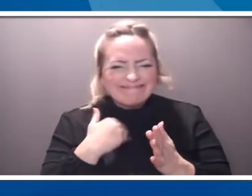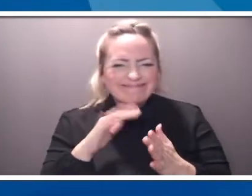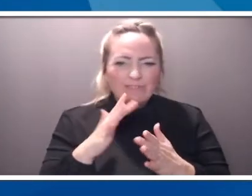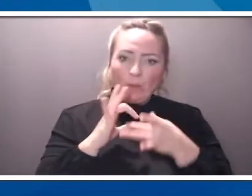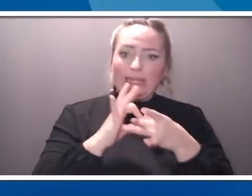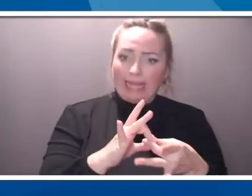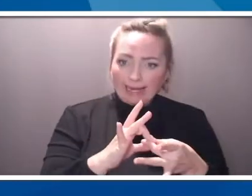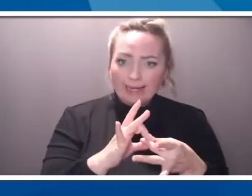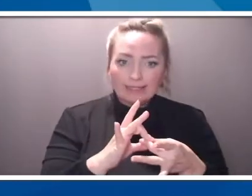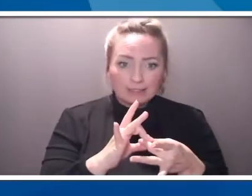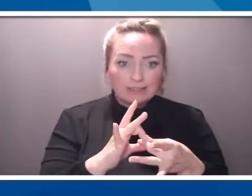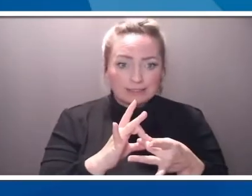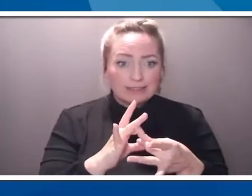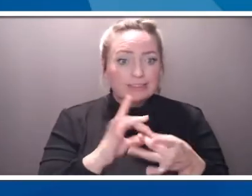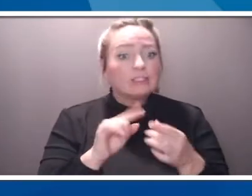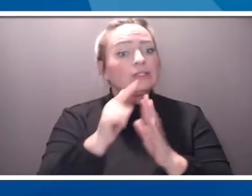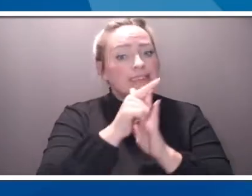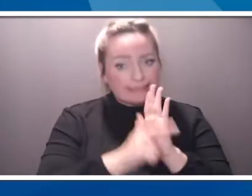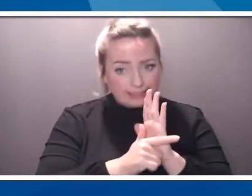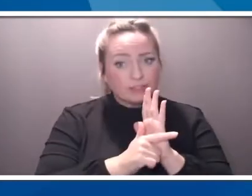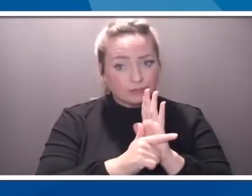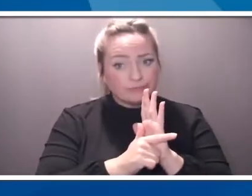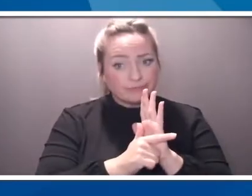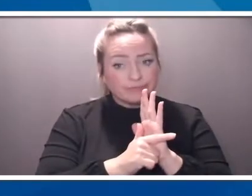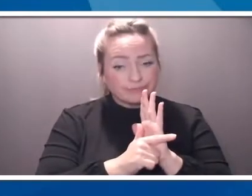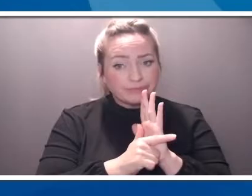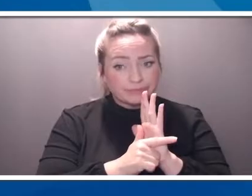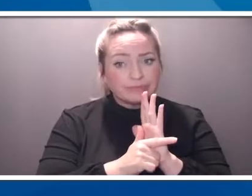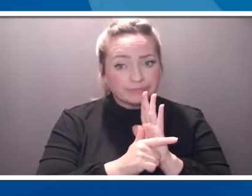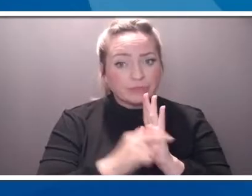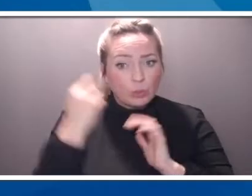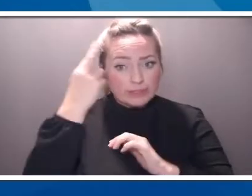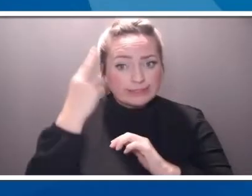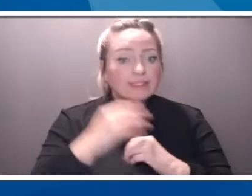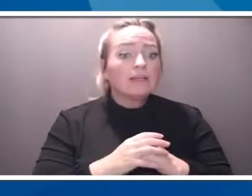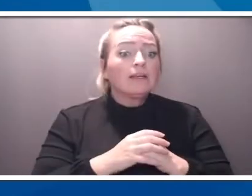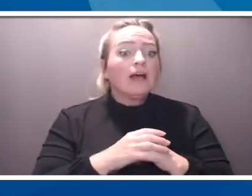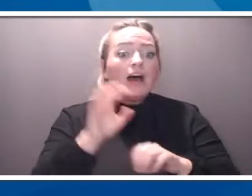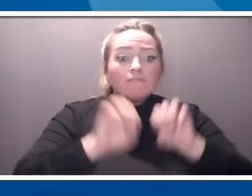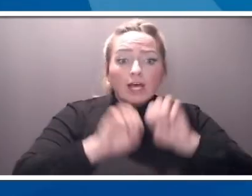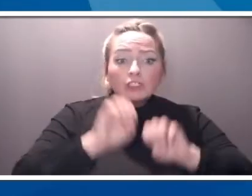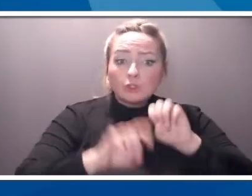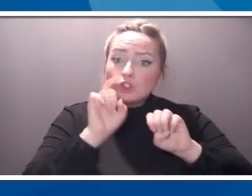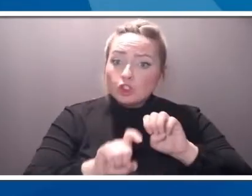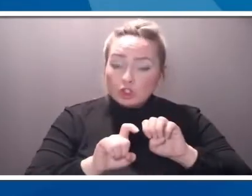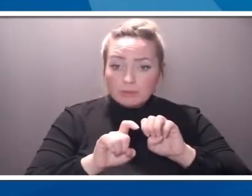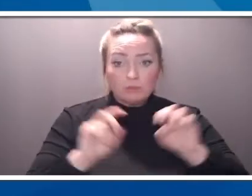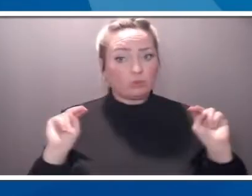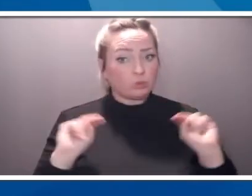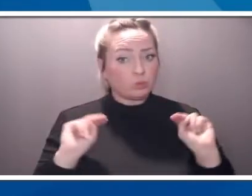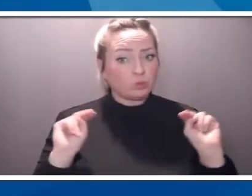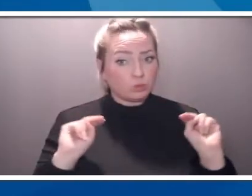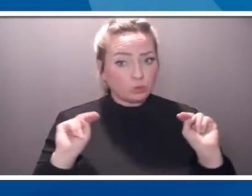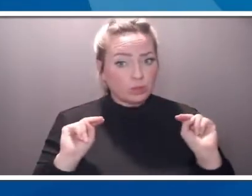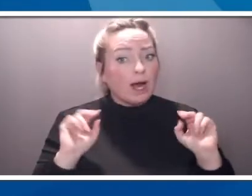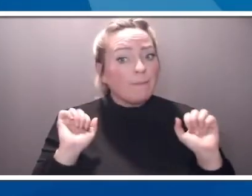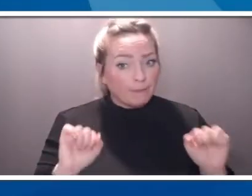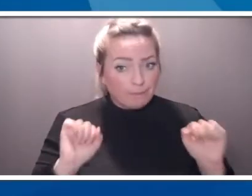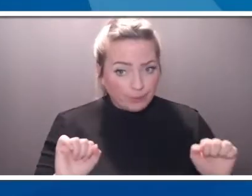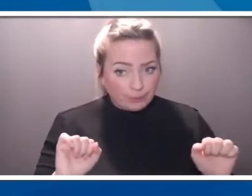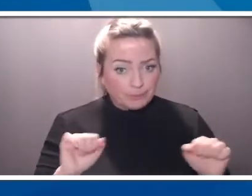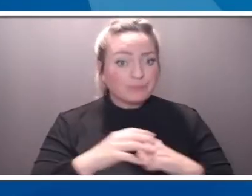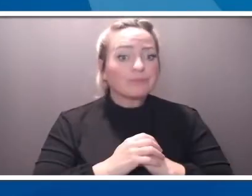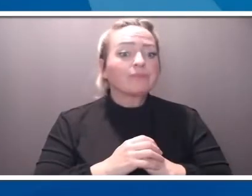sometimes have a certain angle relating to legal dimensions, really. Evaluations should therefore be